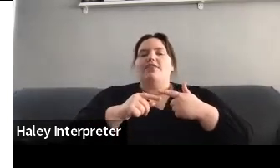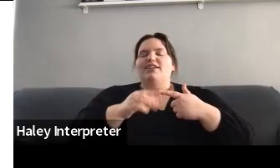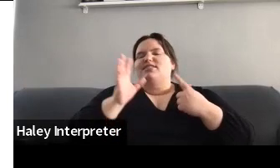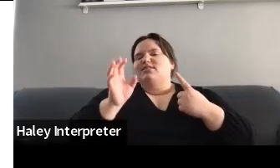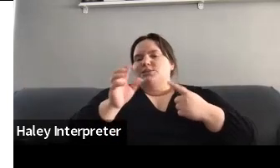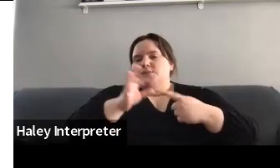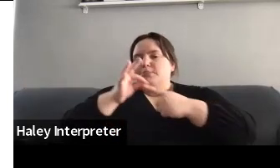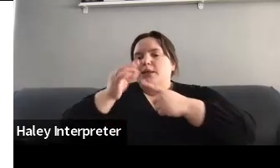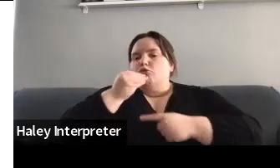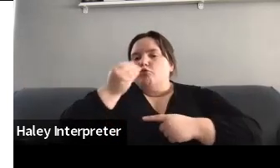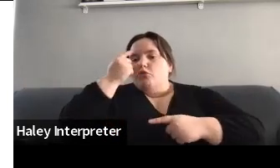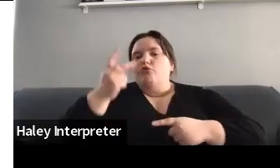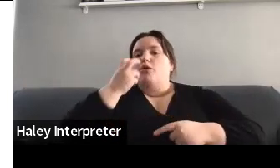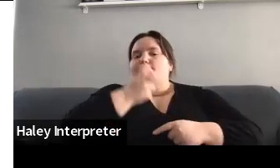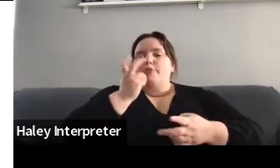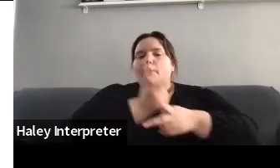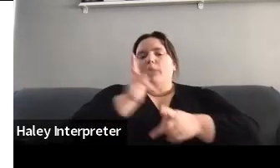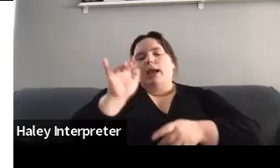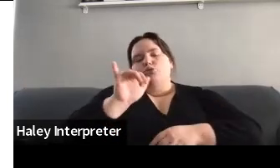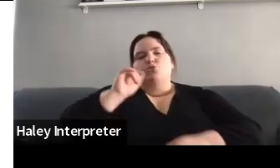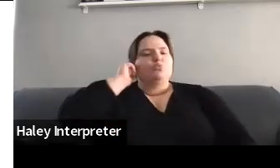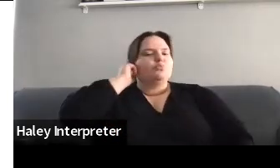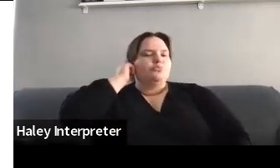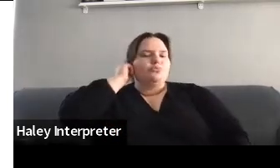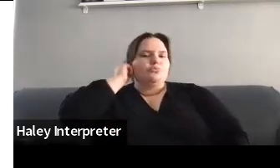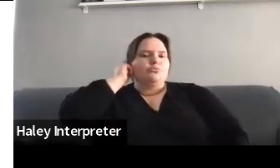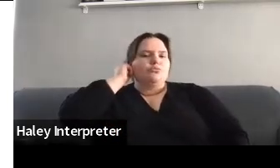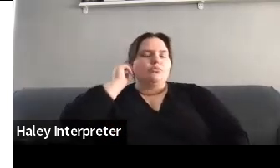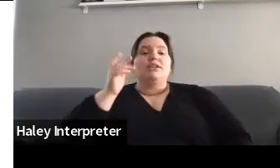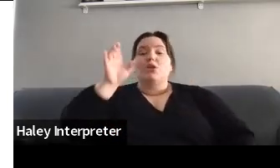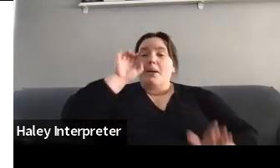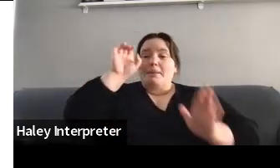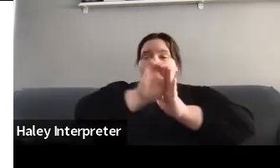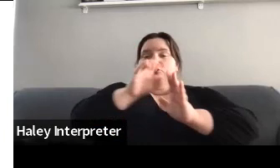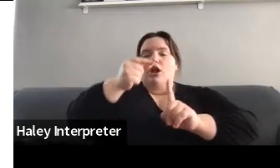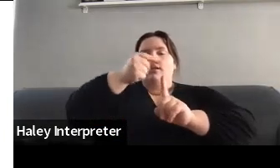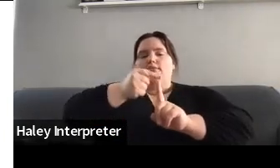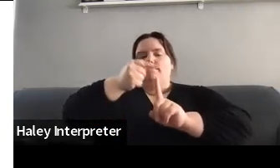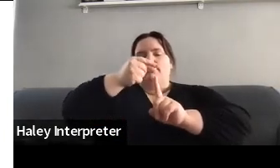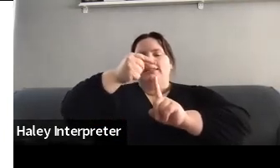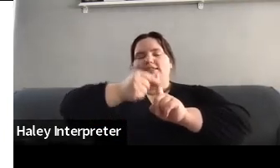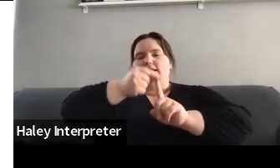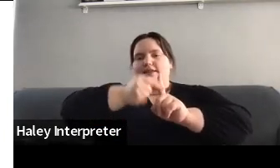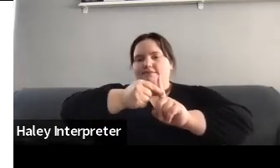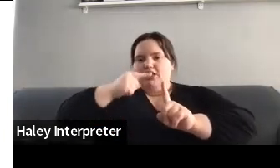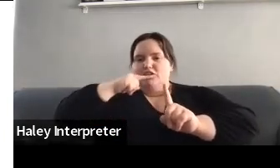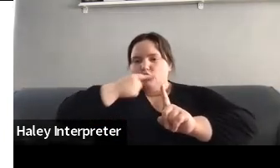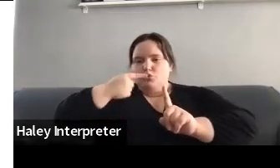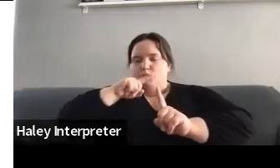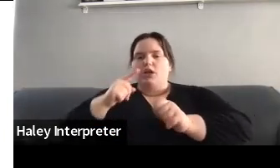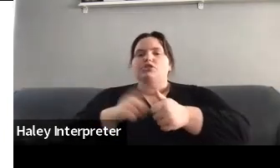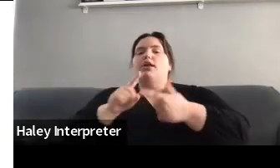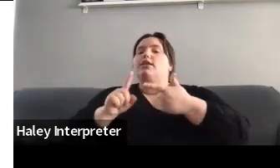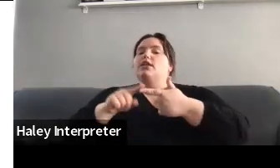as well. So pictured on this slide is a fingertip toothbrush, and there's also a picture of a